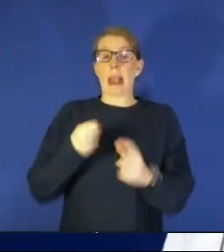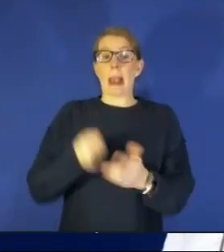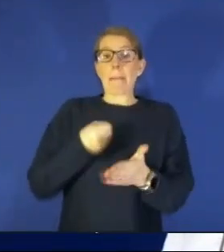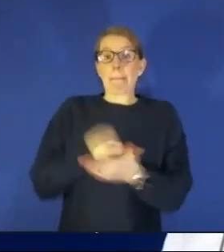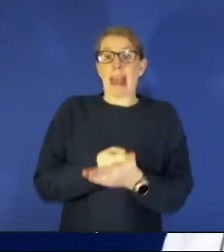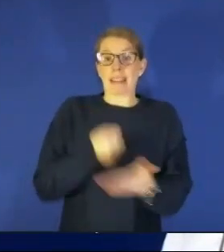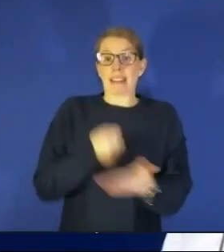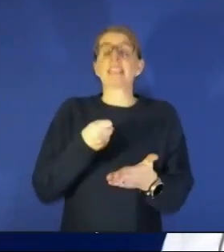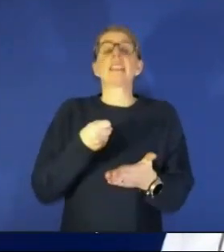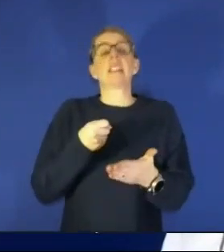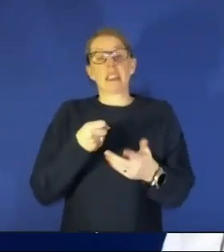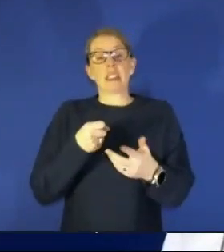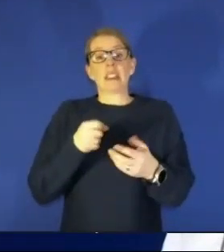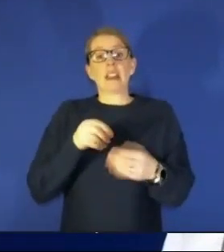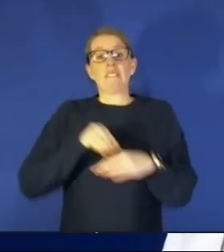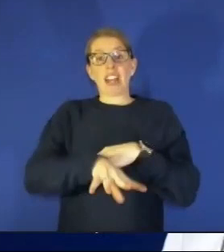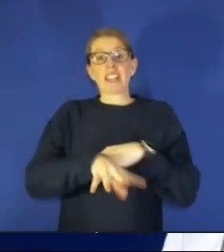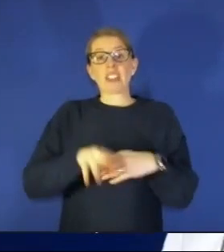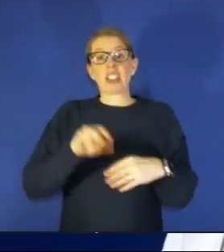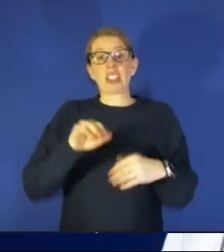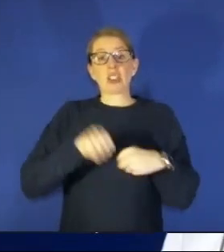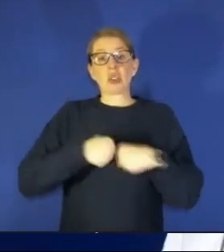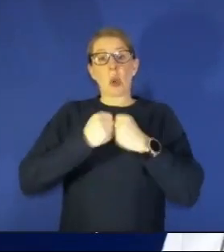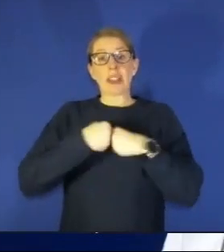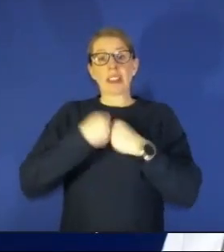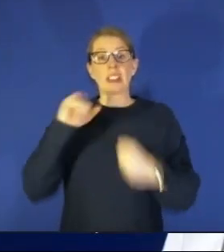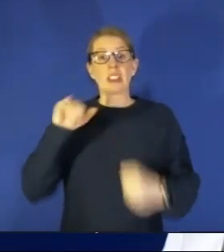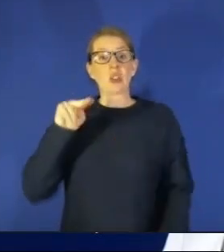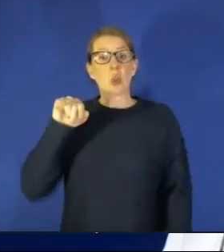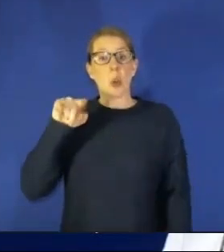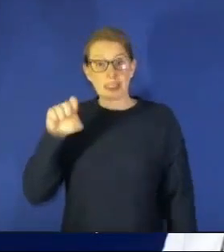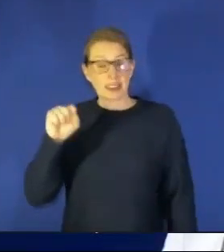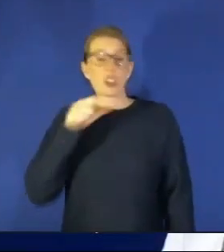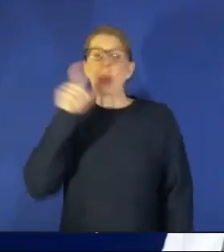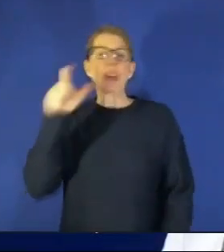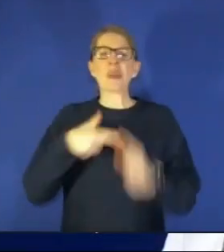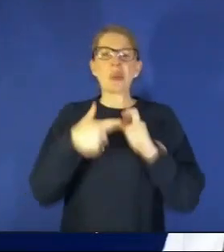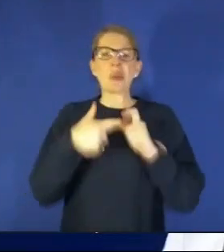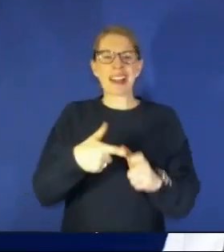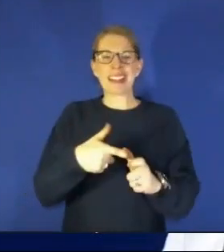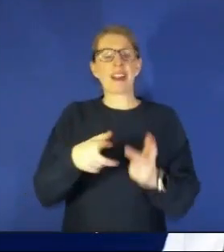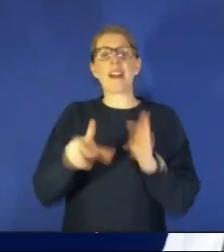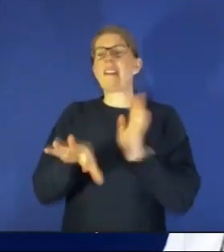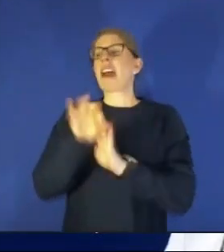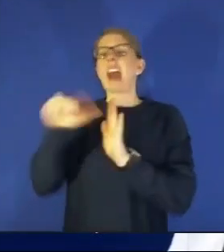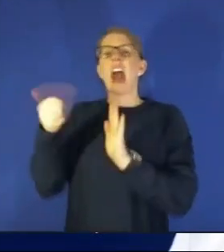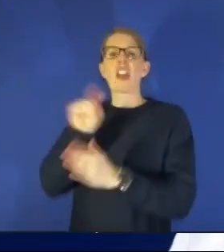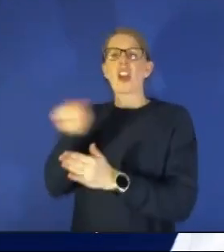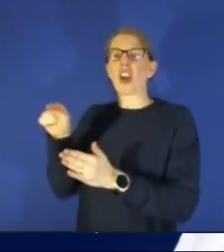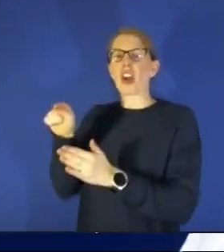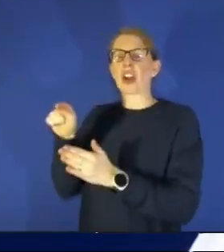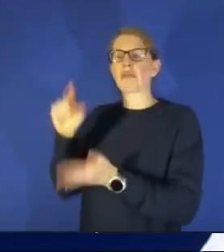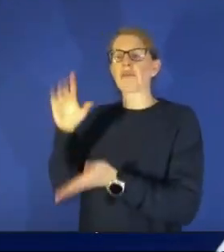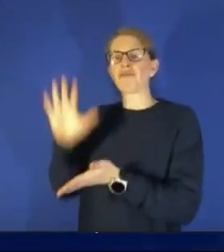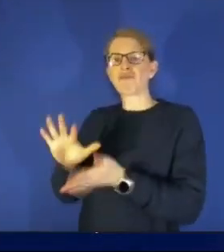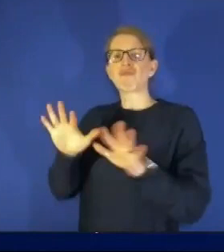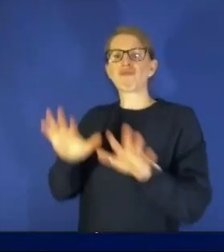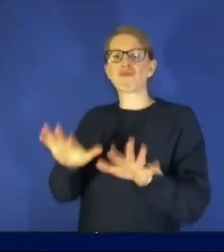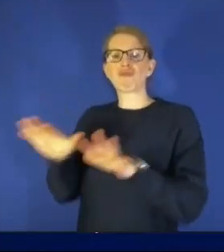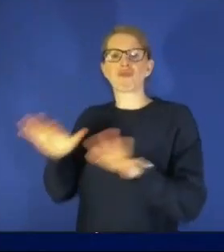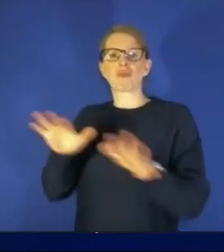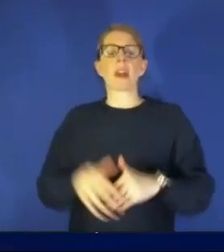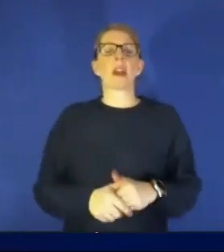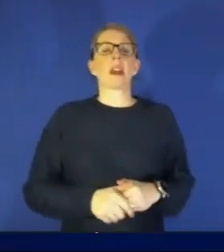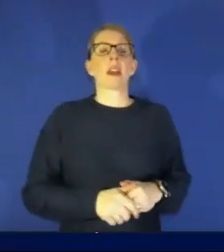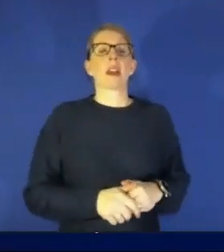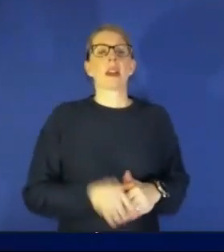And that's why we start saying to a lot of people, it's not, you don't need to run. You find other things that are a little more low impact. Yeah. The important is, as JKR